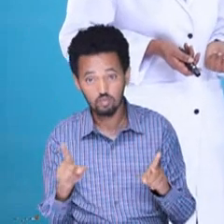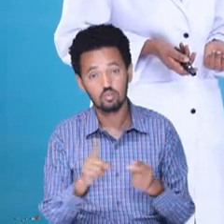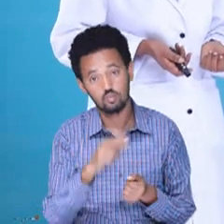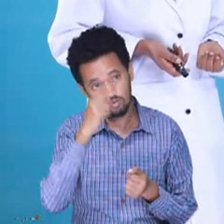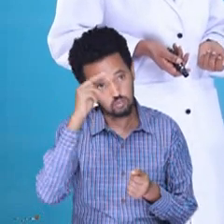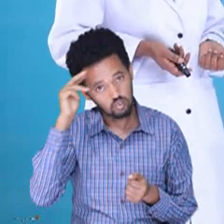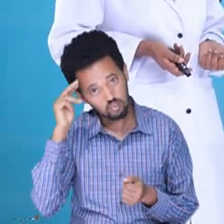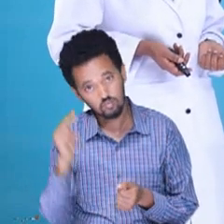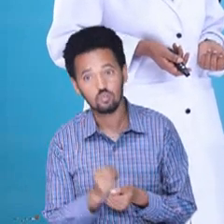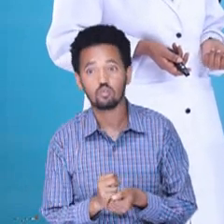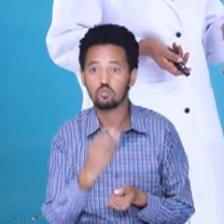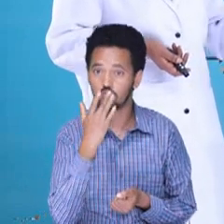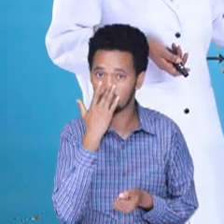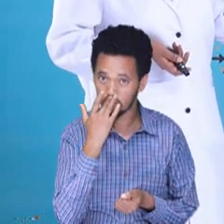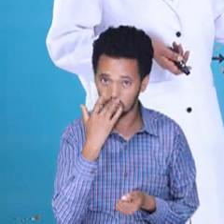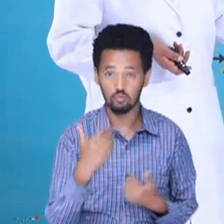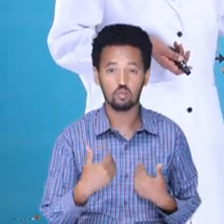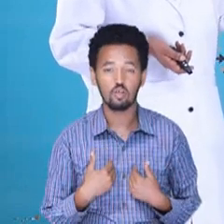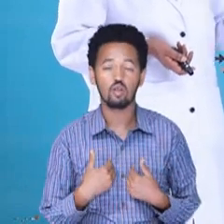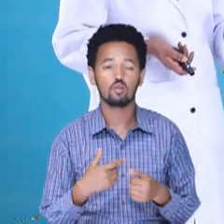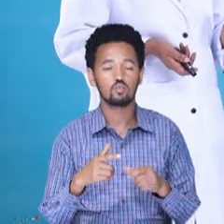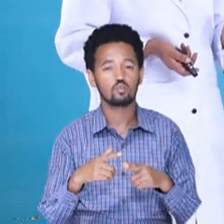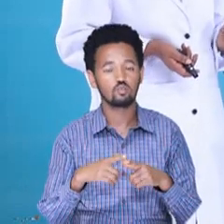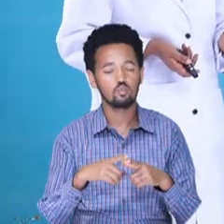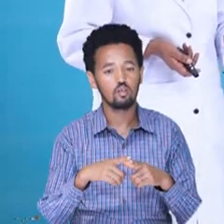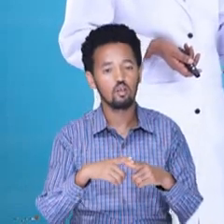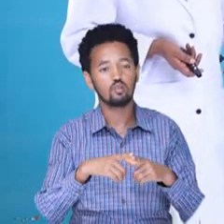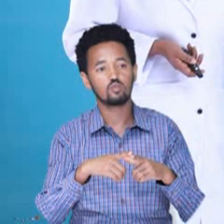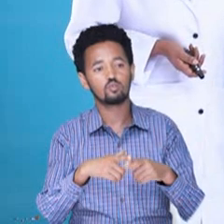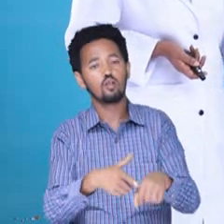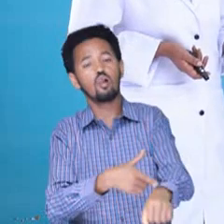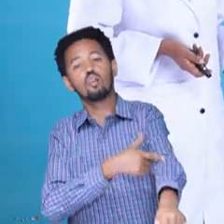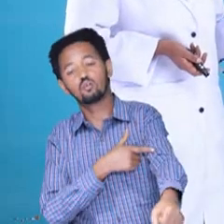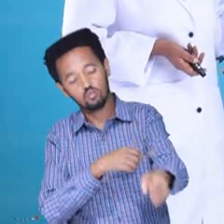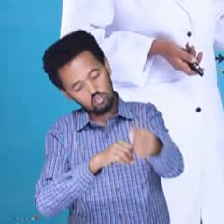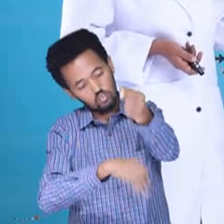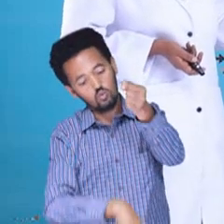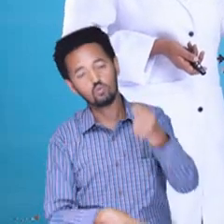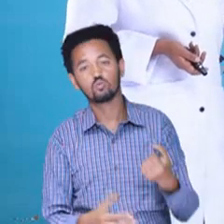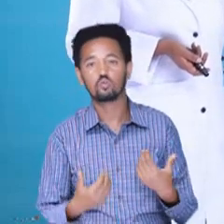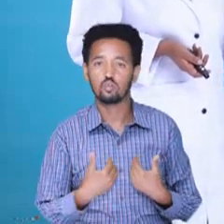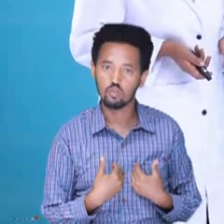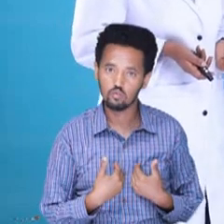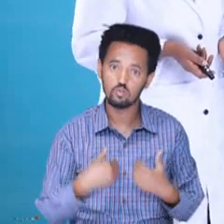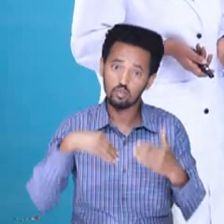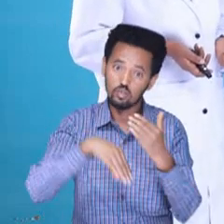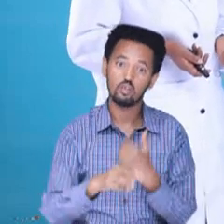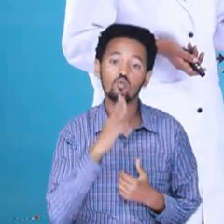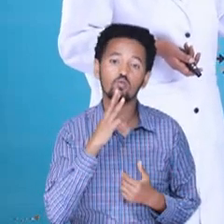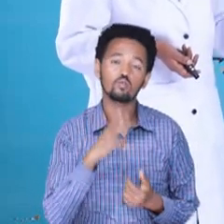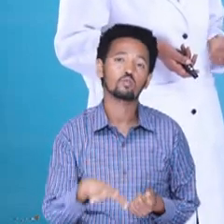for adaptation. They have long roots that can penetrate deep to reach underground